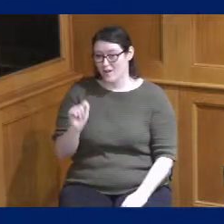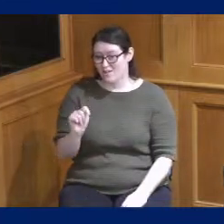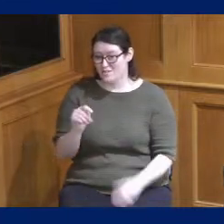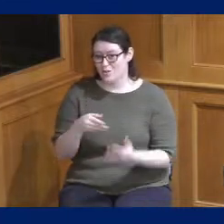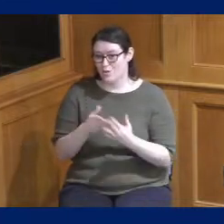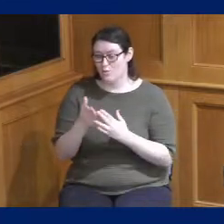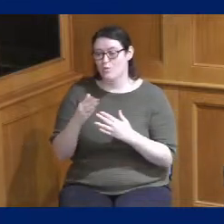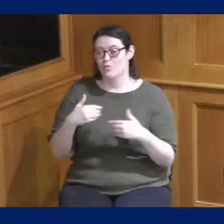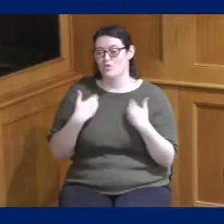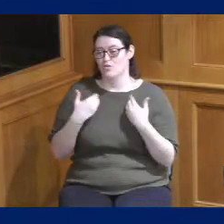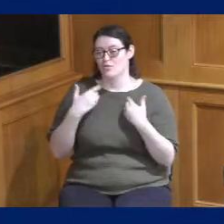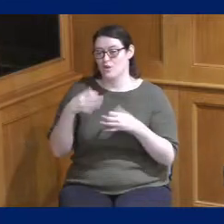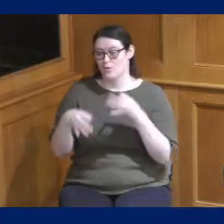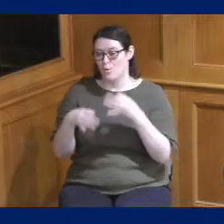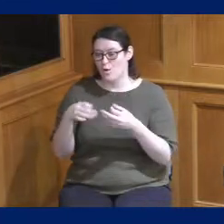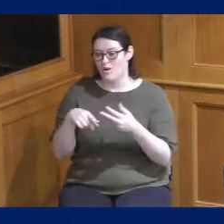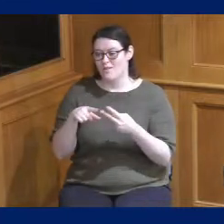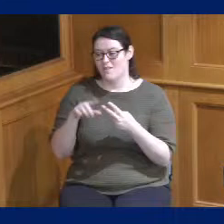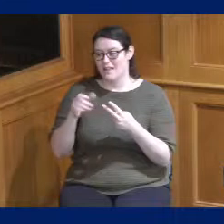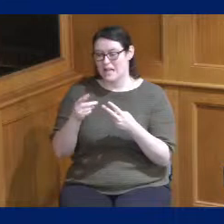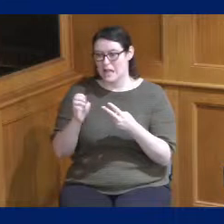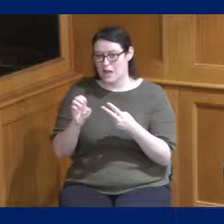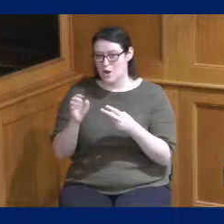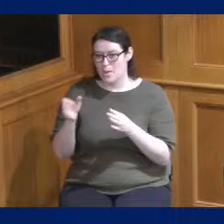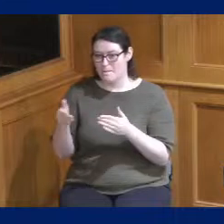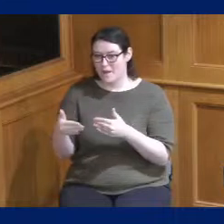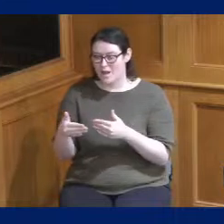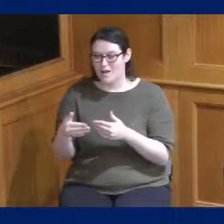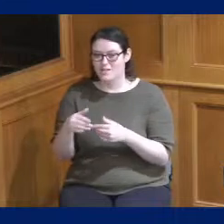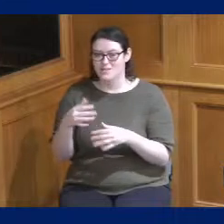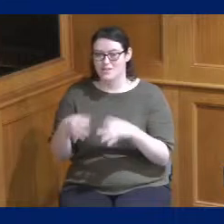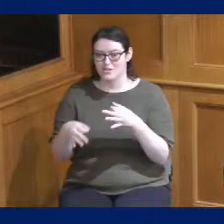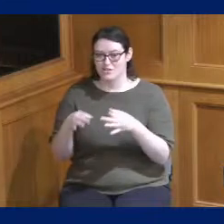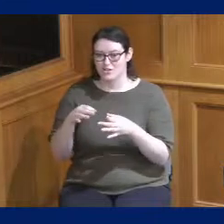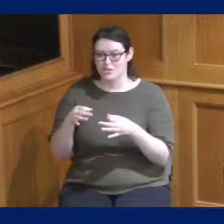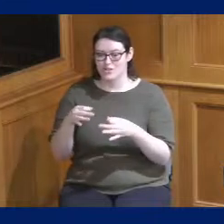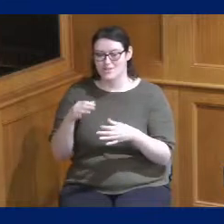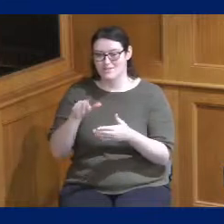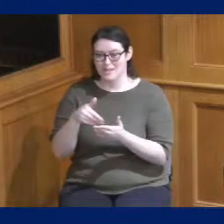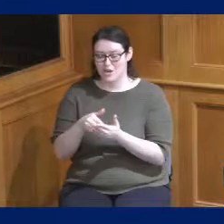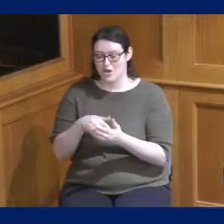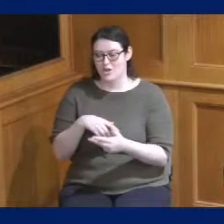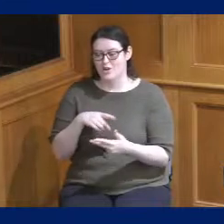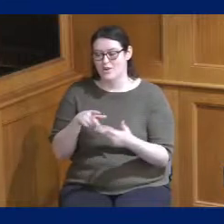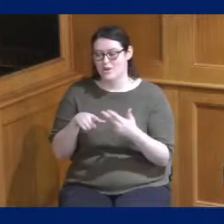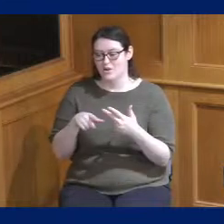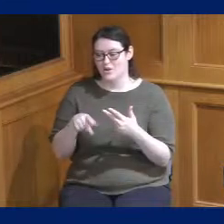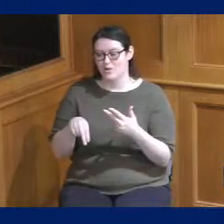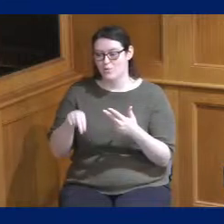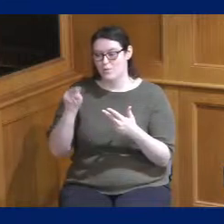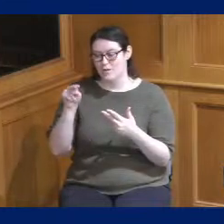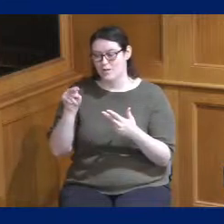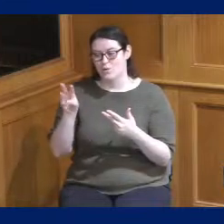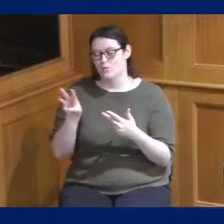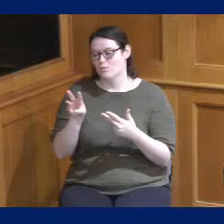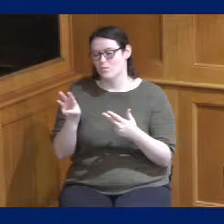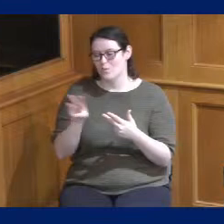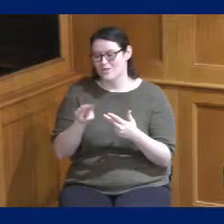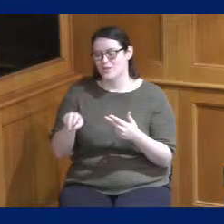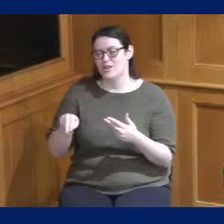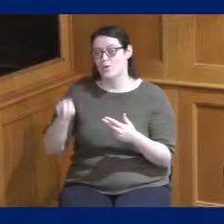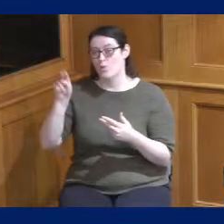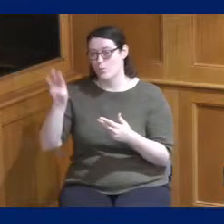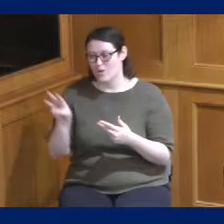care pods at the Justice Center, facilitates additional patrols in our western and northwestern districts,